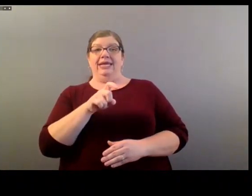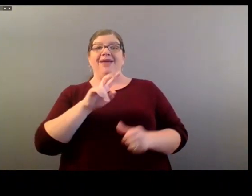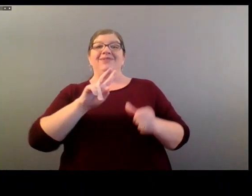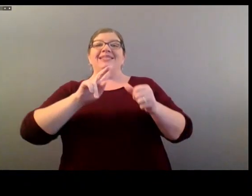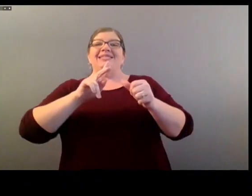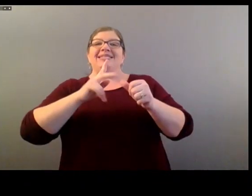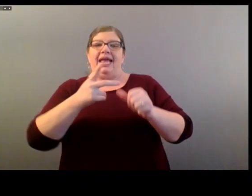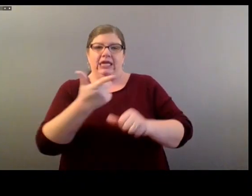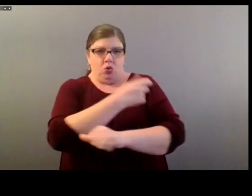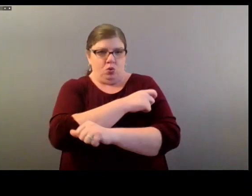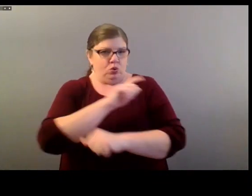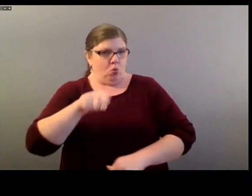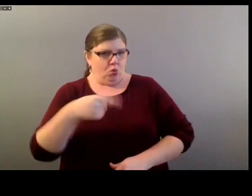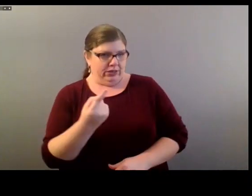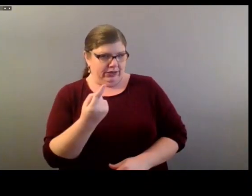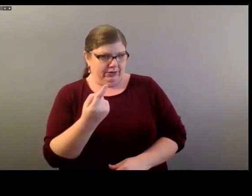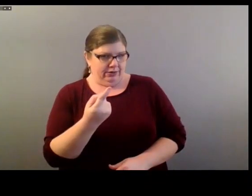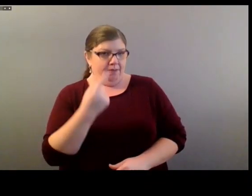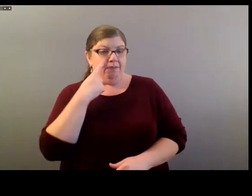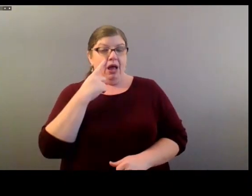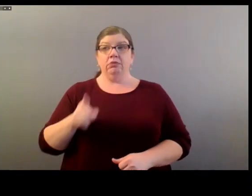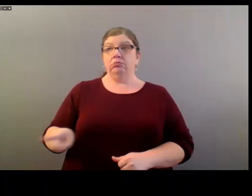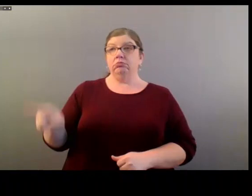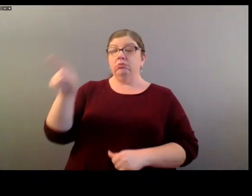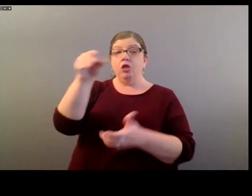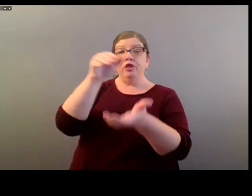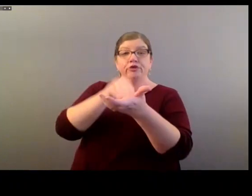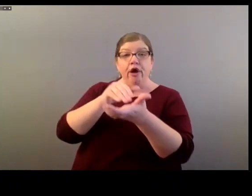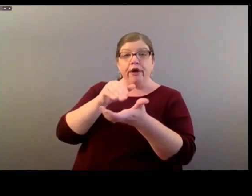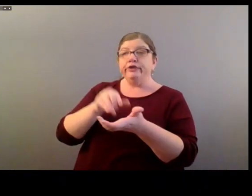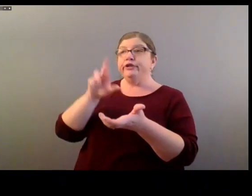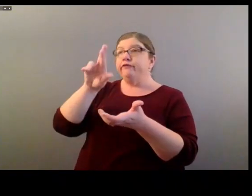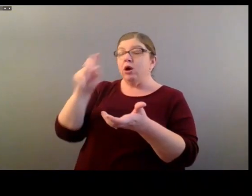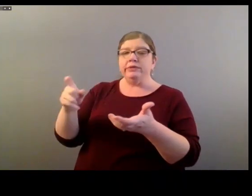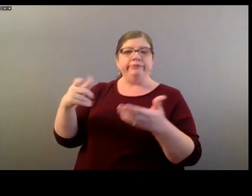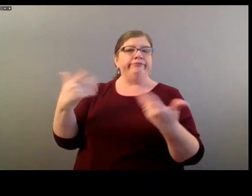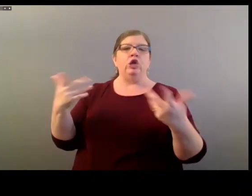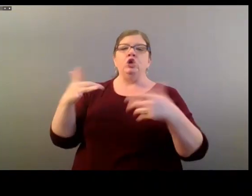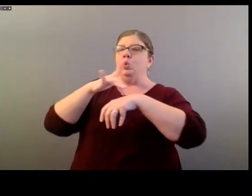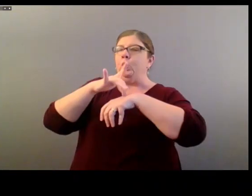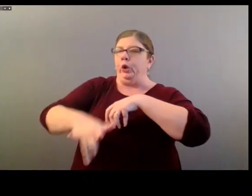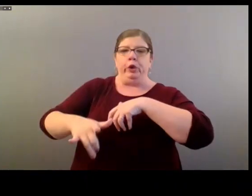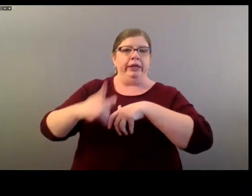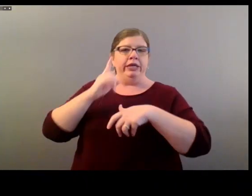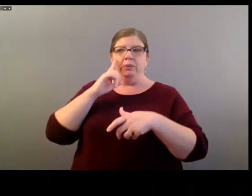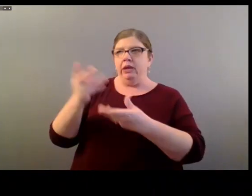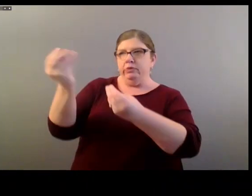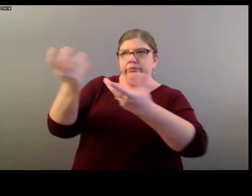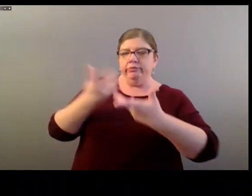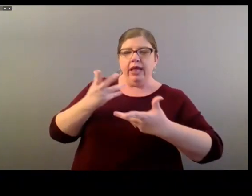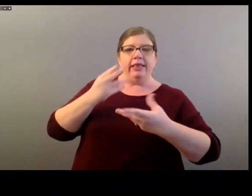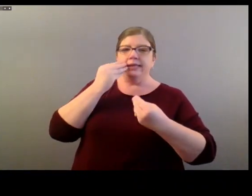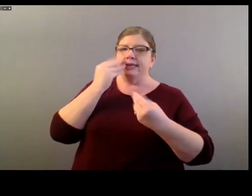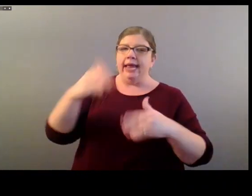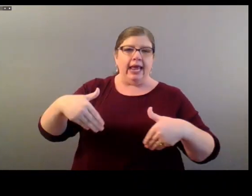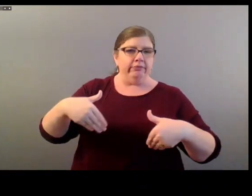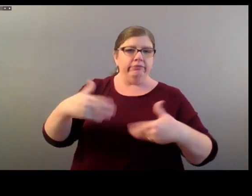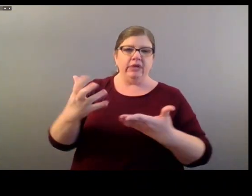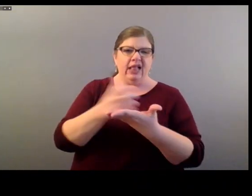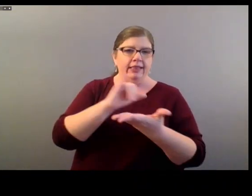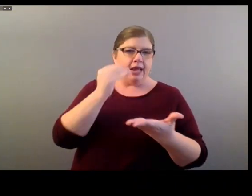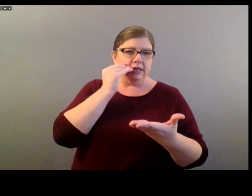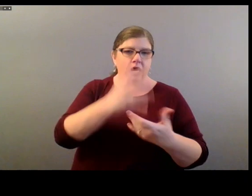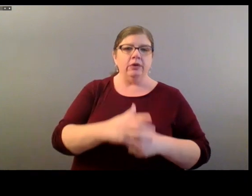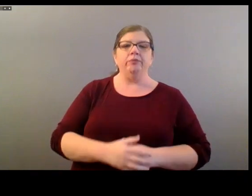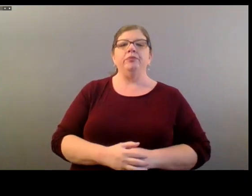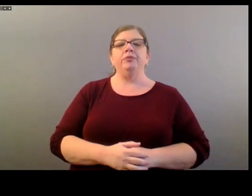doses. But among our providers, it's too early to be able to collect that data. Okay, and then the New York